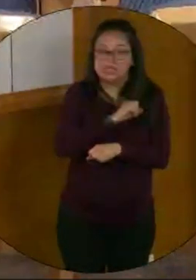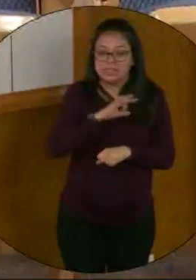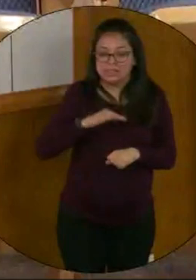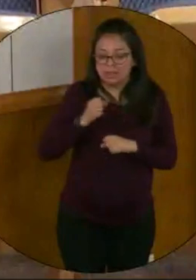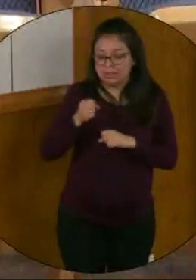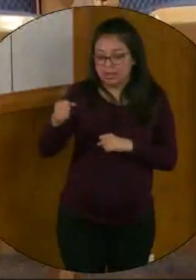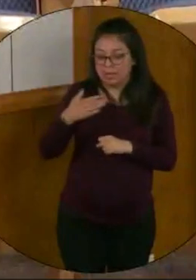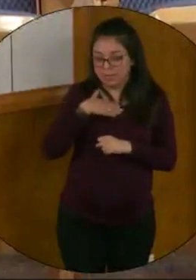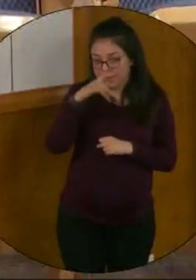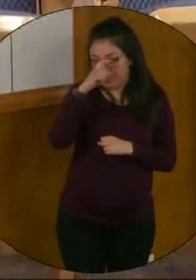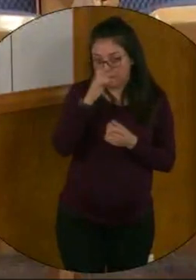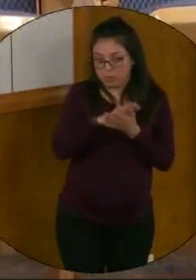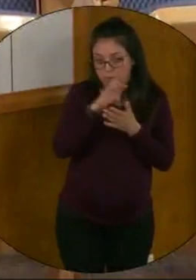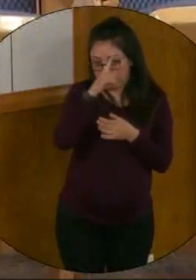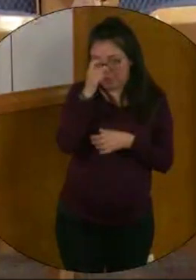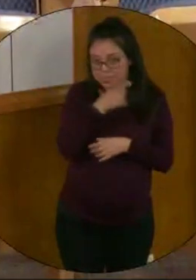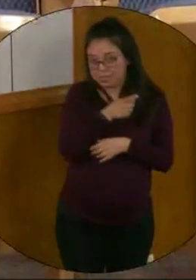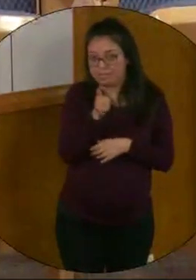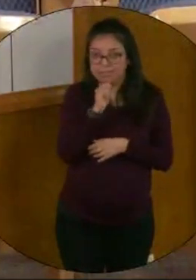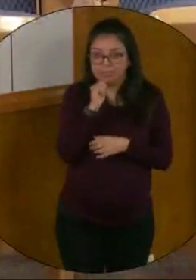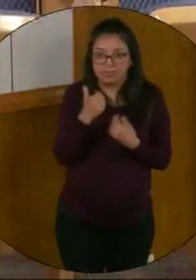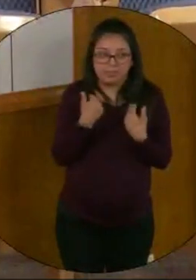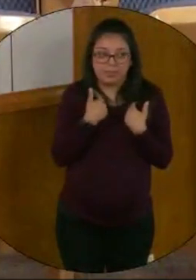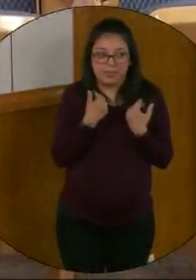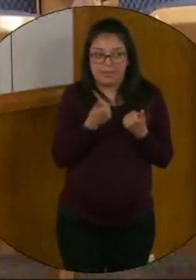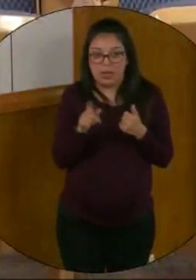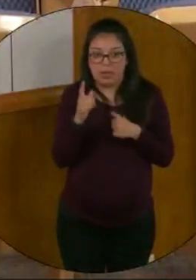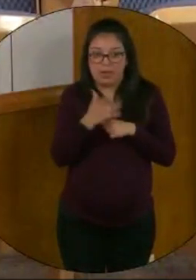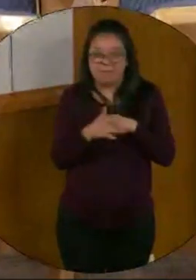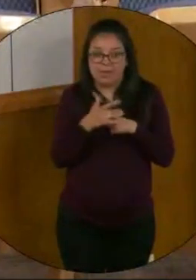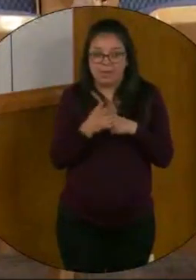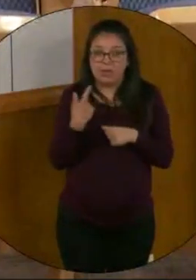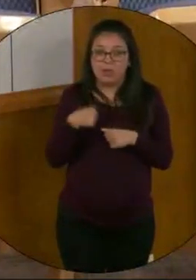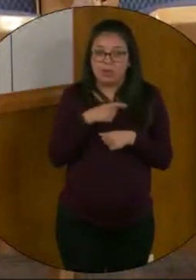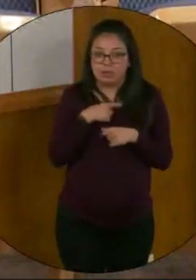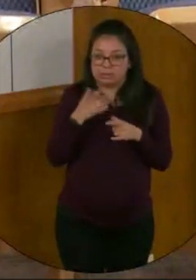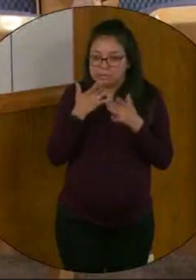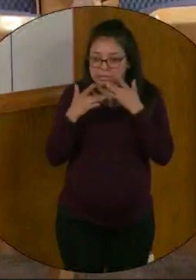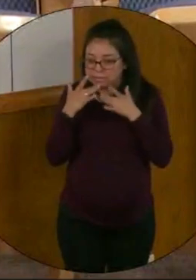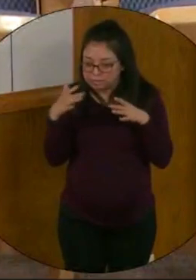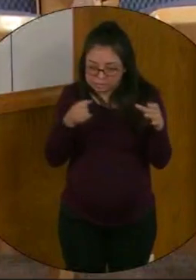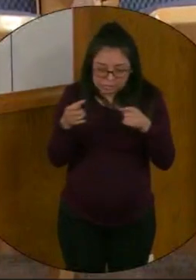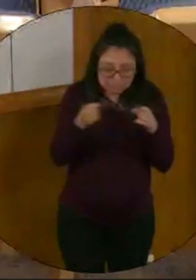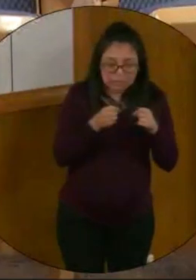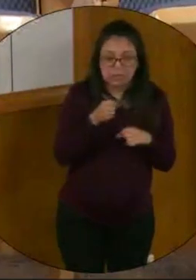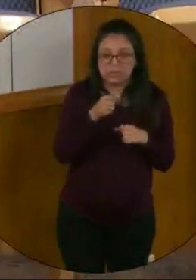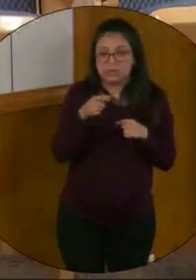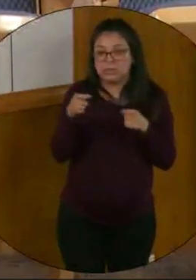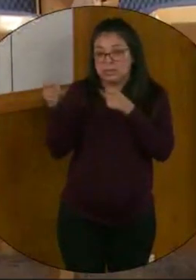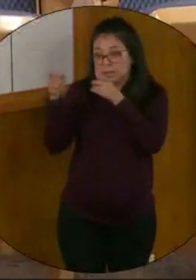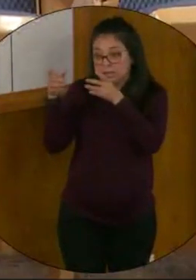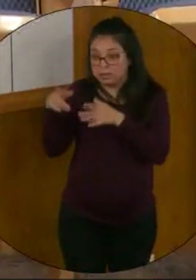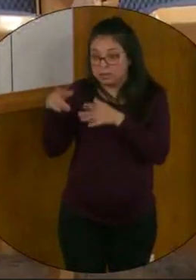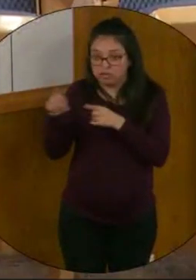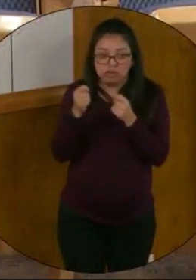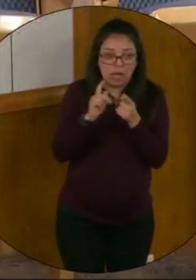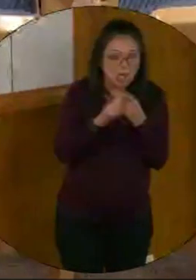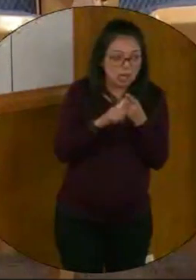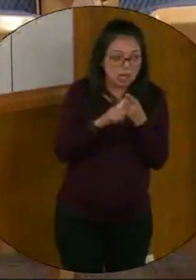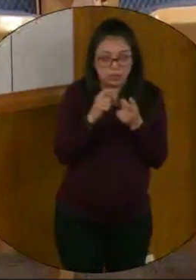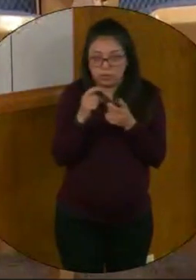school right now because there's no one available. We are scrounging. Admin are trying to play fast and loose with